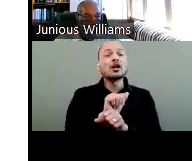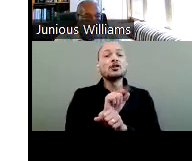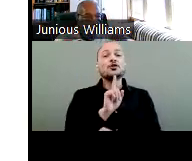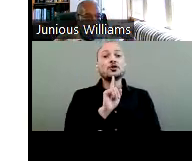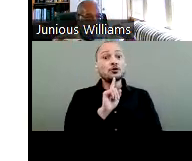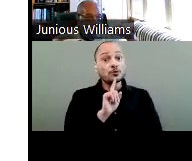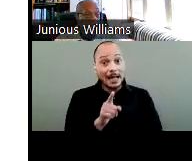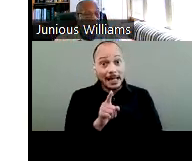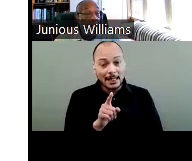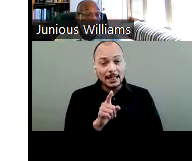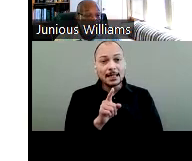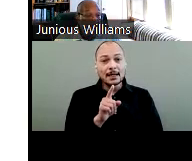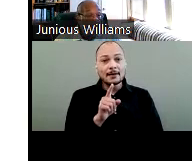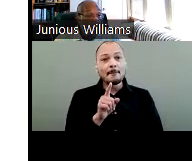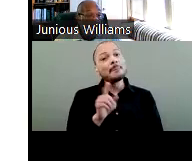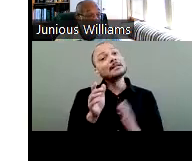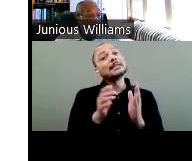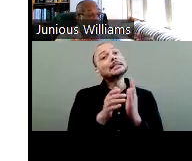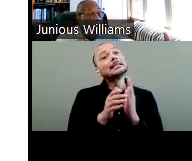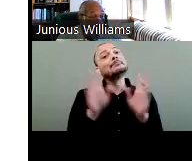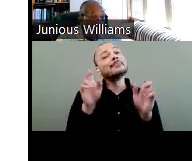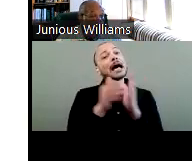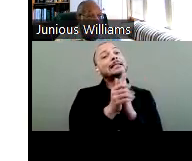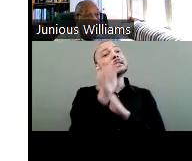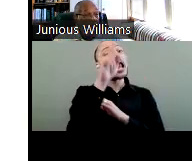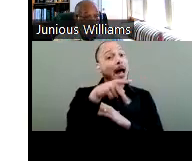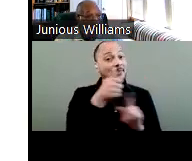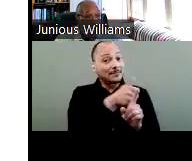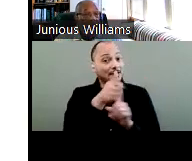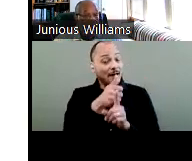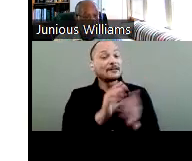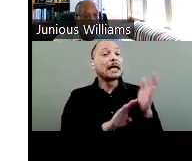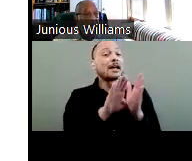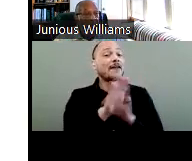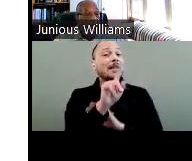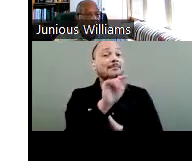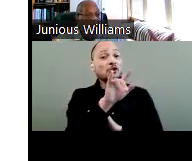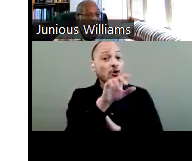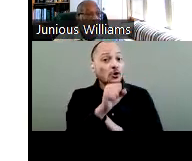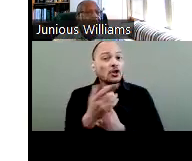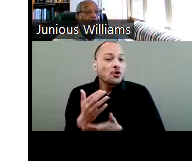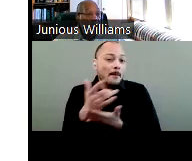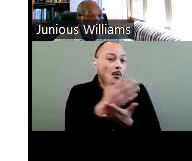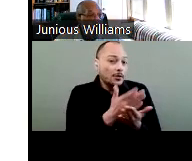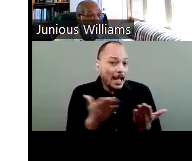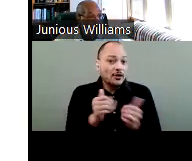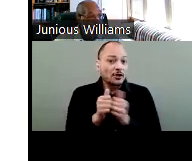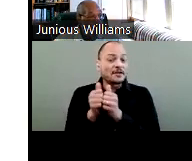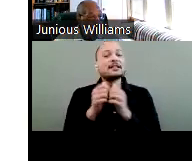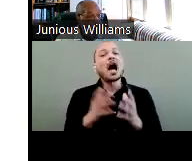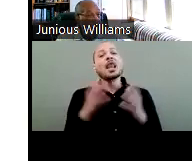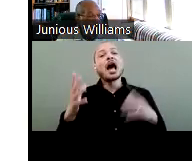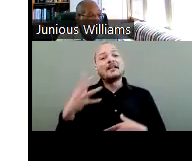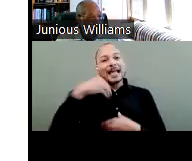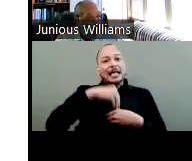really skill up themselves, to develop the tools, to pull together things. There's a lot of infrastructure work